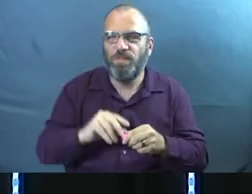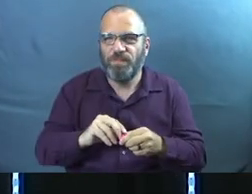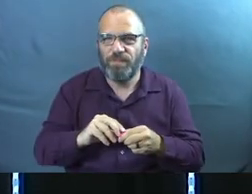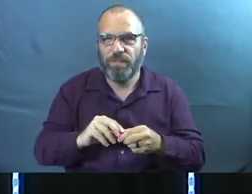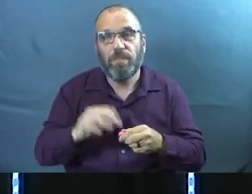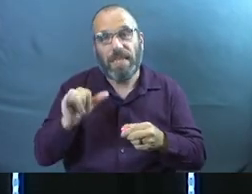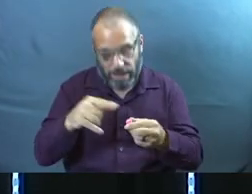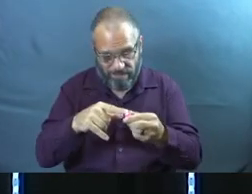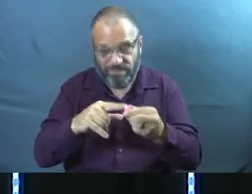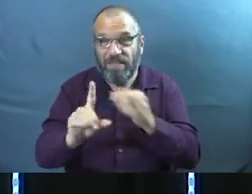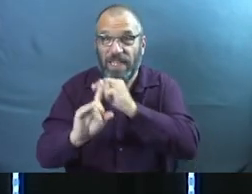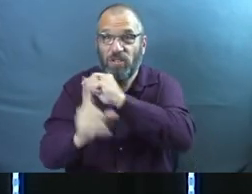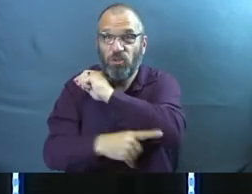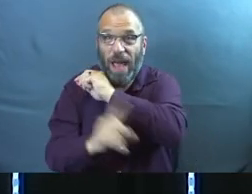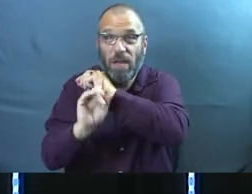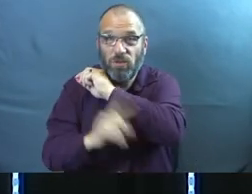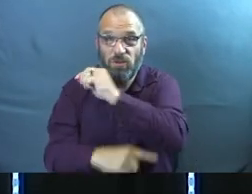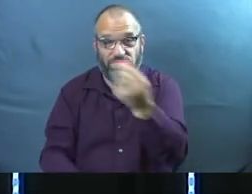And yes, it is.